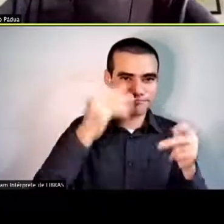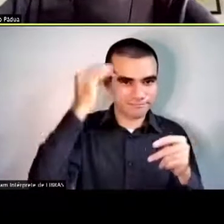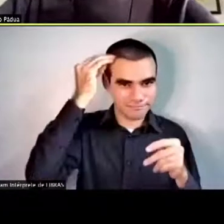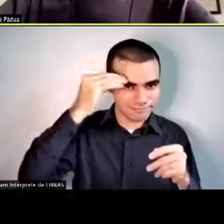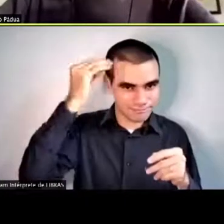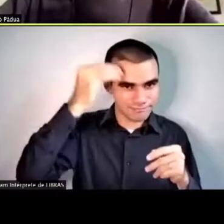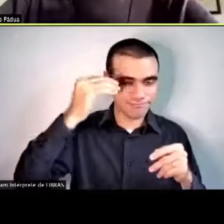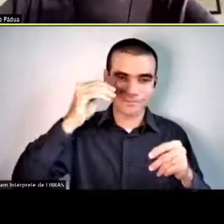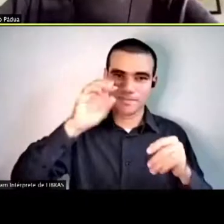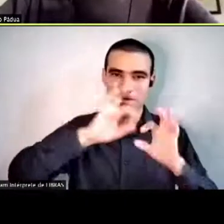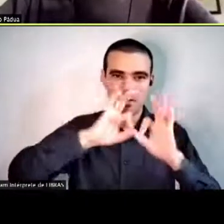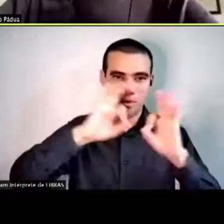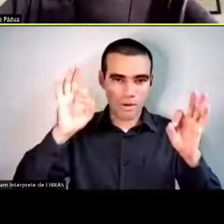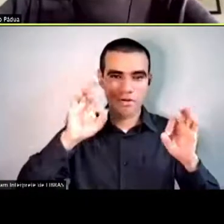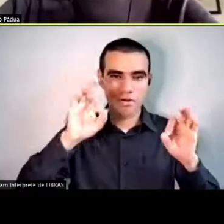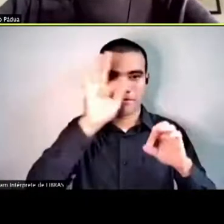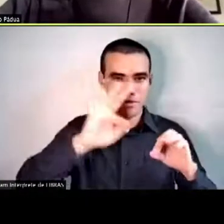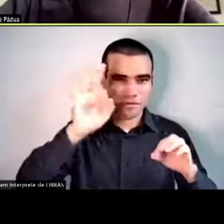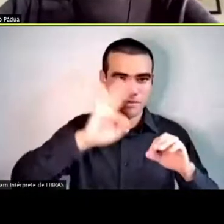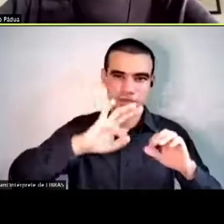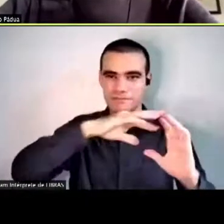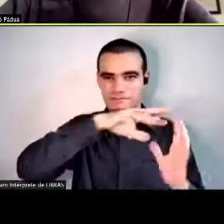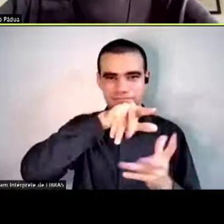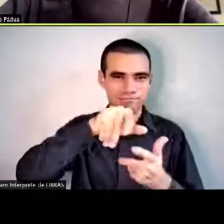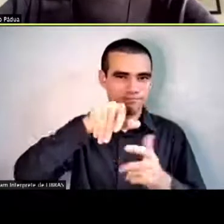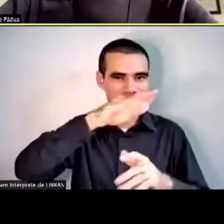I try to visit all the experience I